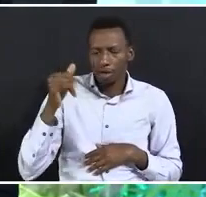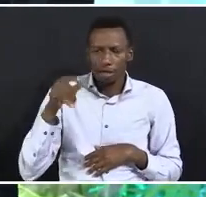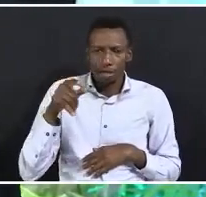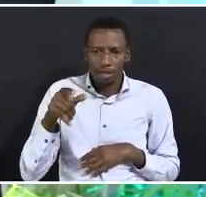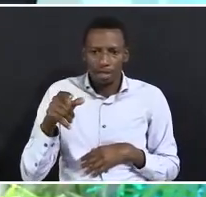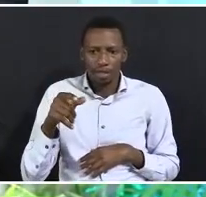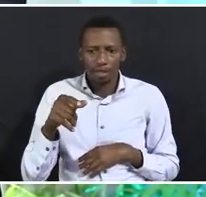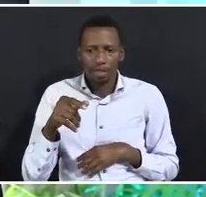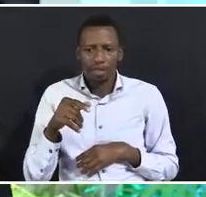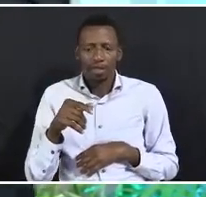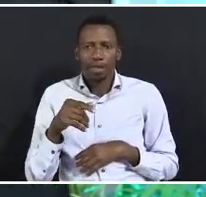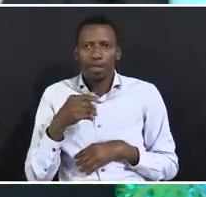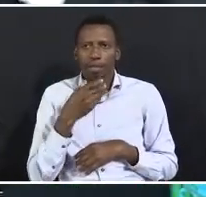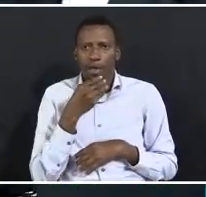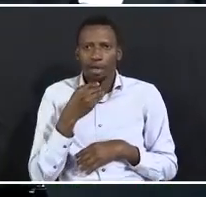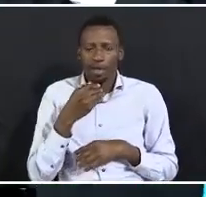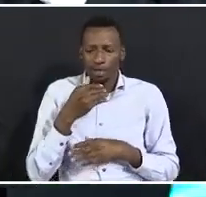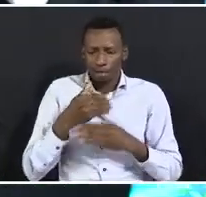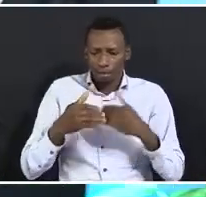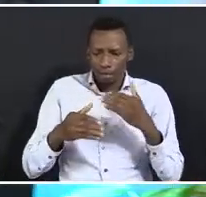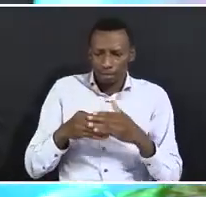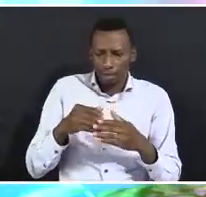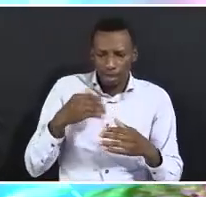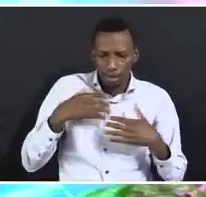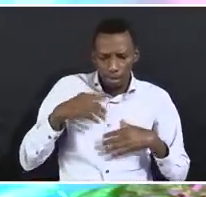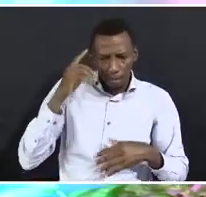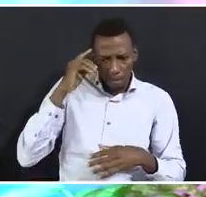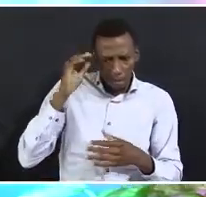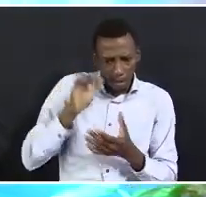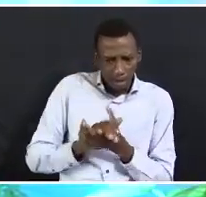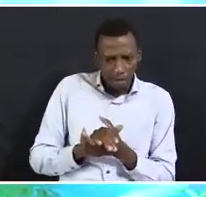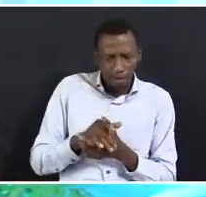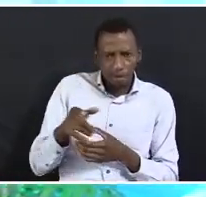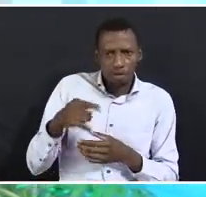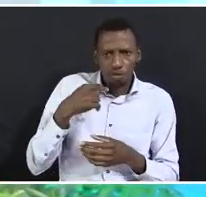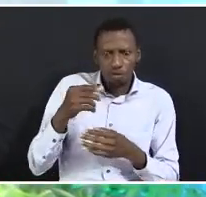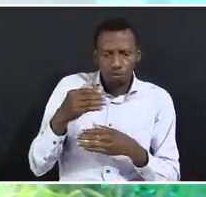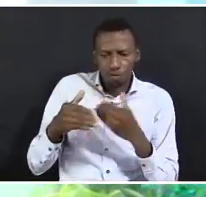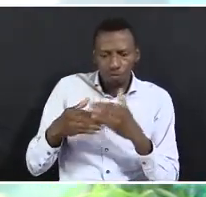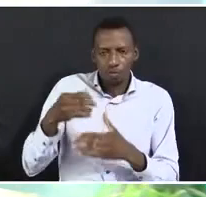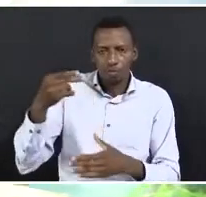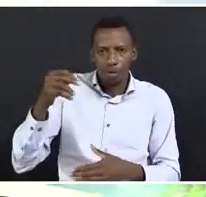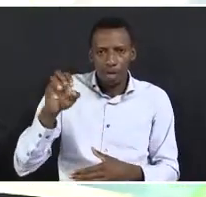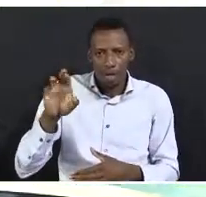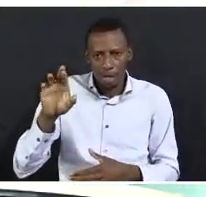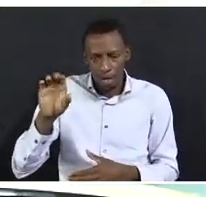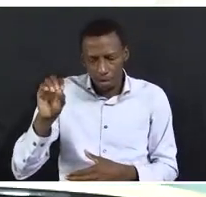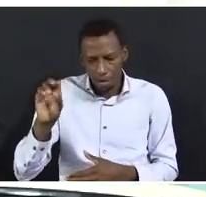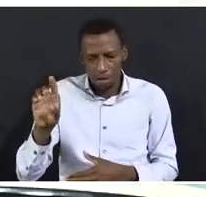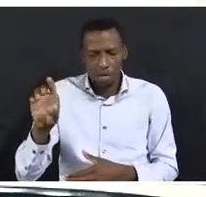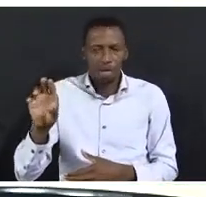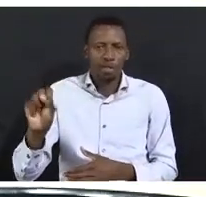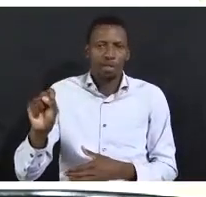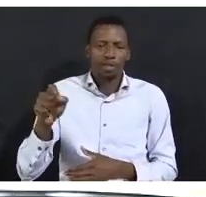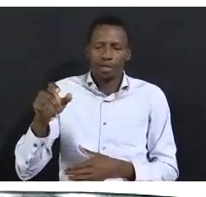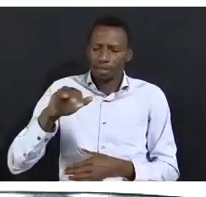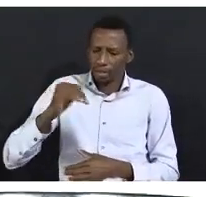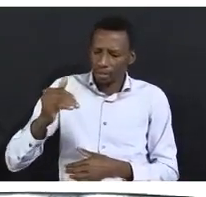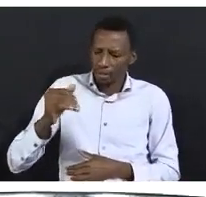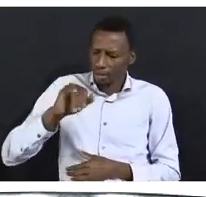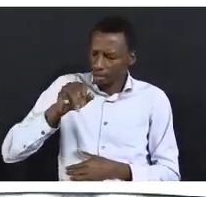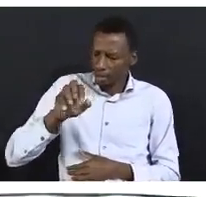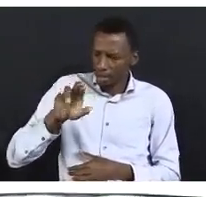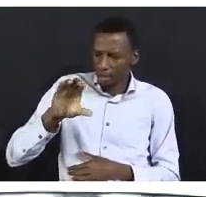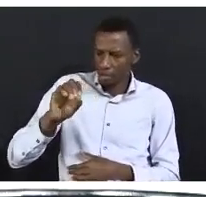are scholars who believe that this city was also reconstructed by Herodias. So the city of Jericho was doing well. Everything